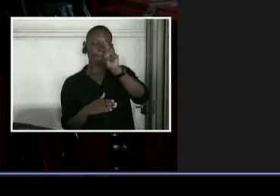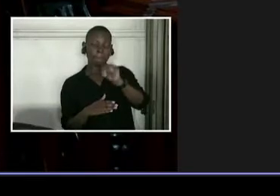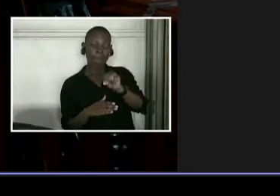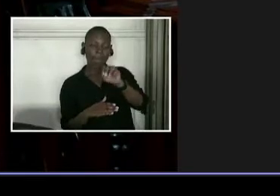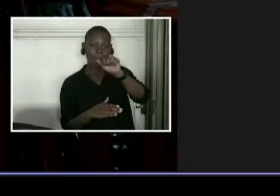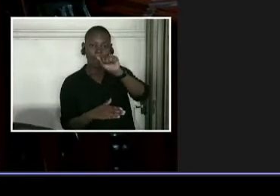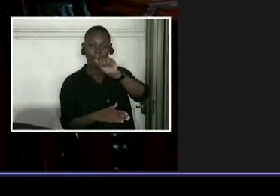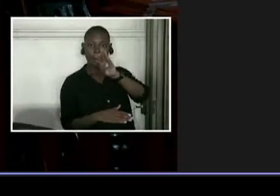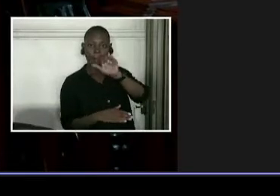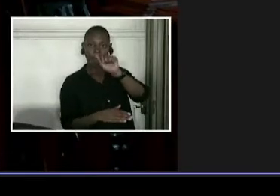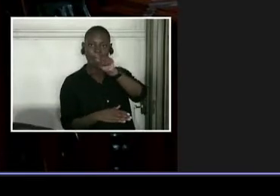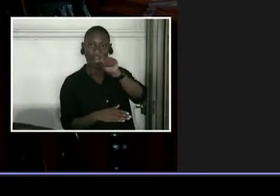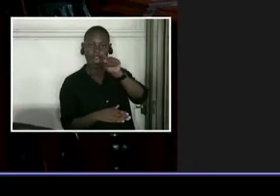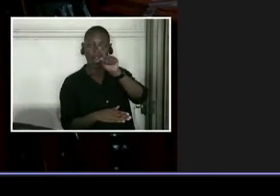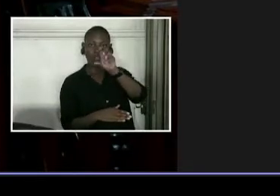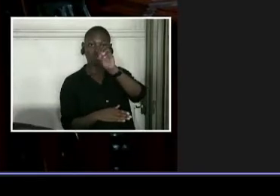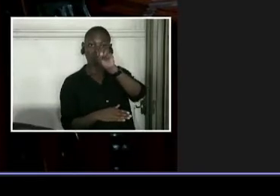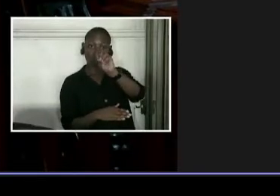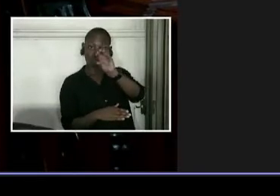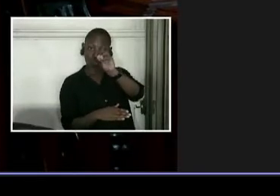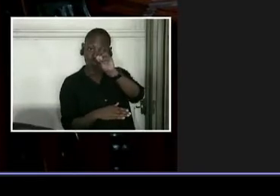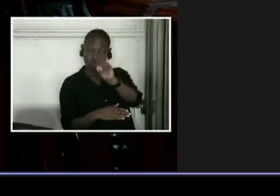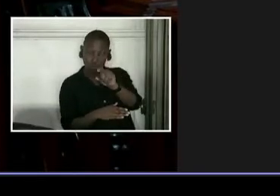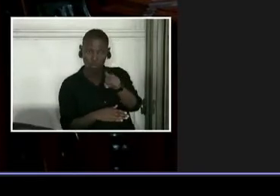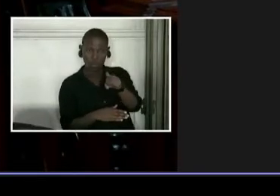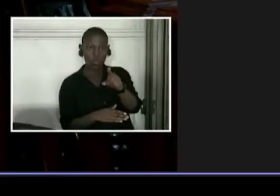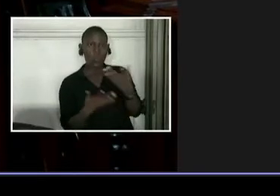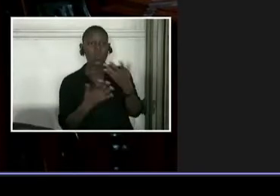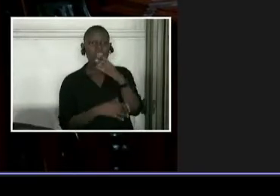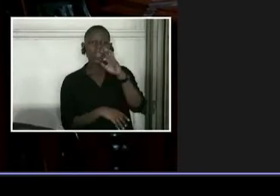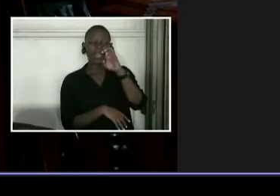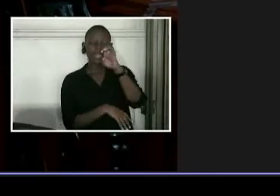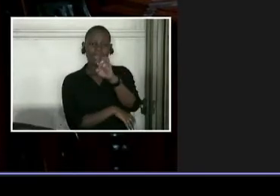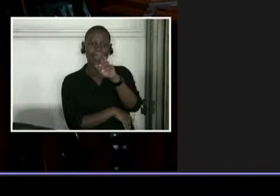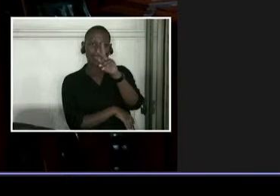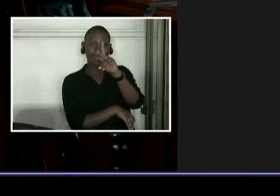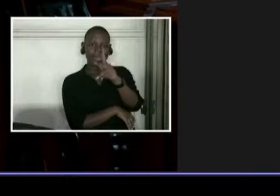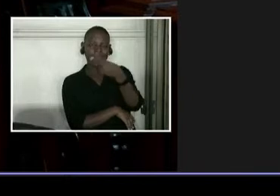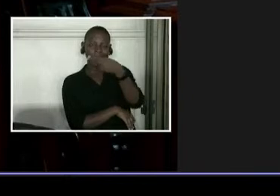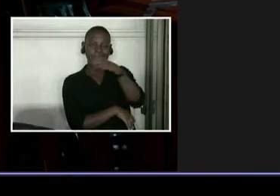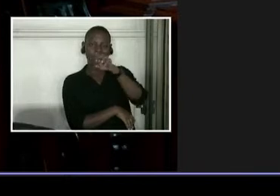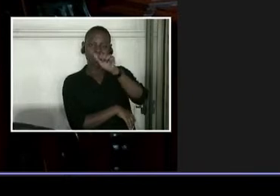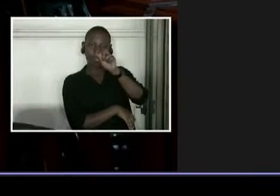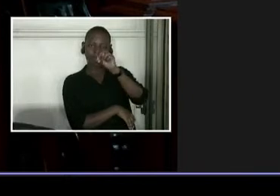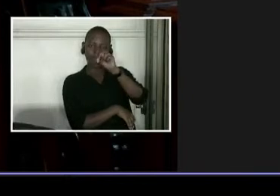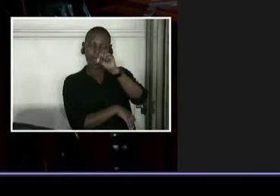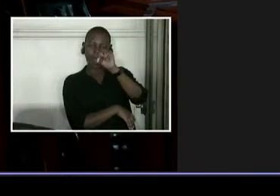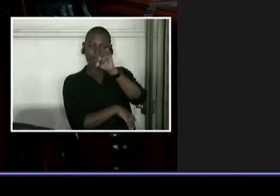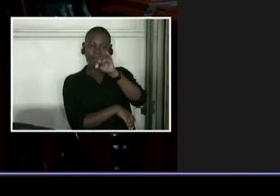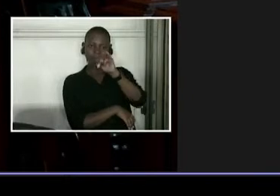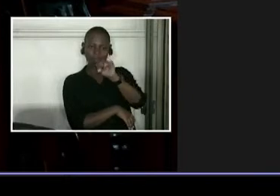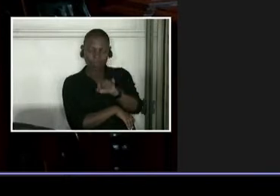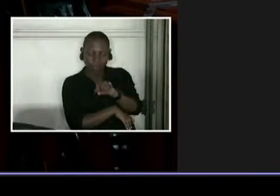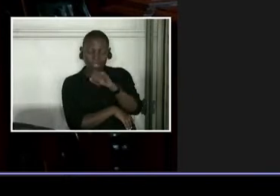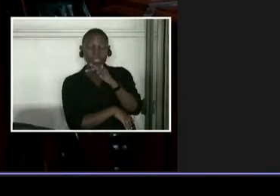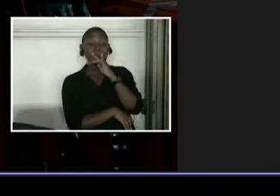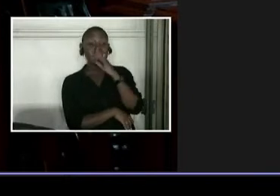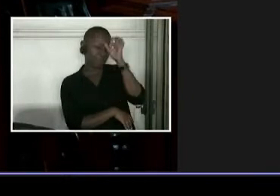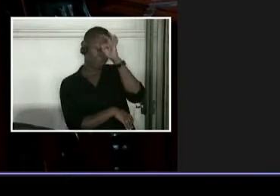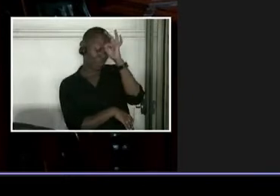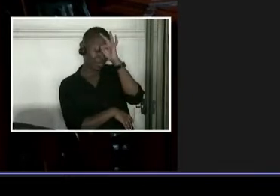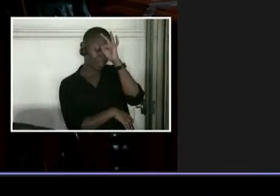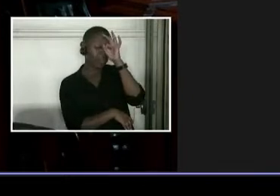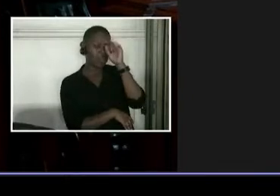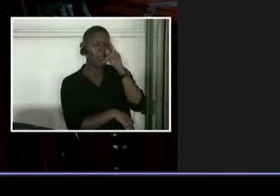ukuzuma lapha yana eKenani. Siyethemba amaphoyisa azokwenza ubulungiswa ukubopha benzi bobubi. Ukubulawa kwamalunga nobuholi